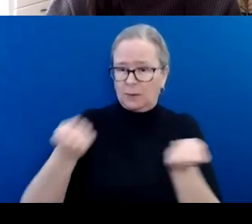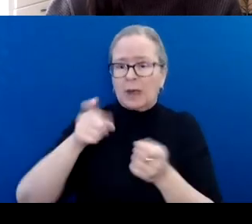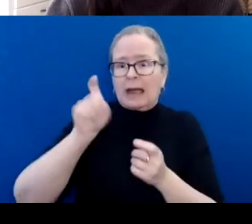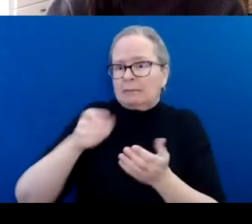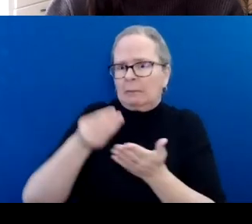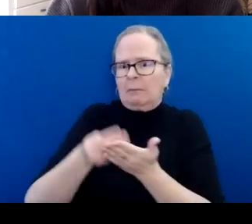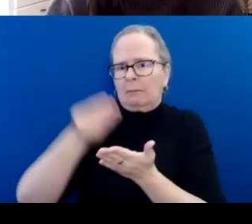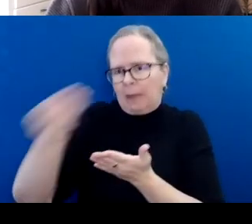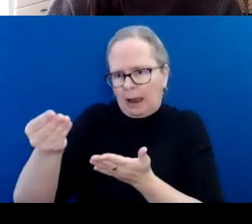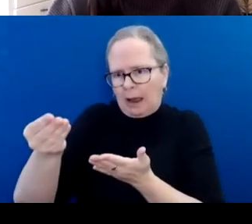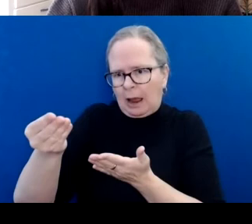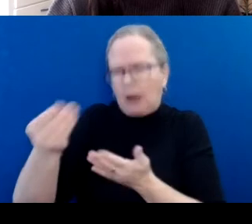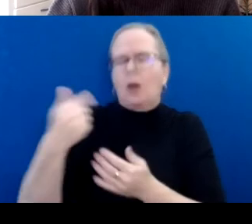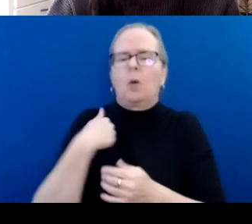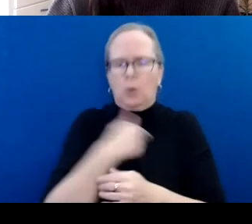this year.